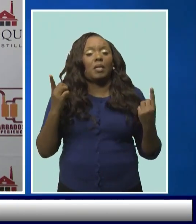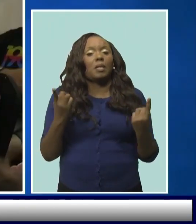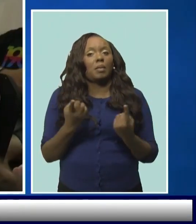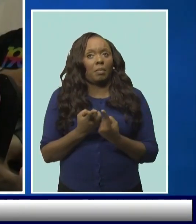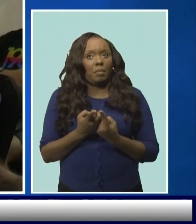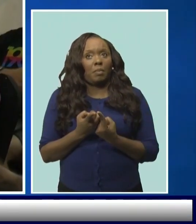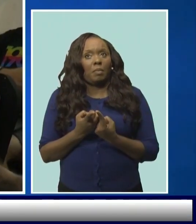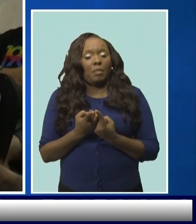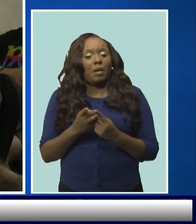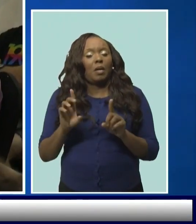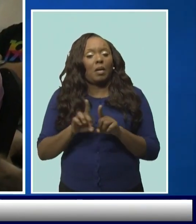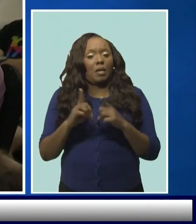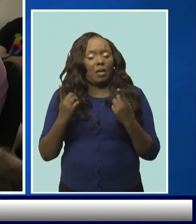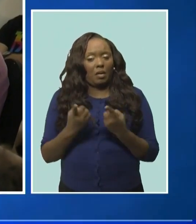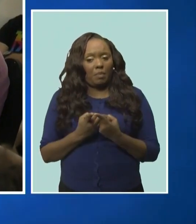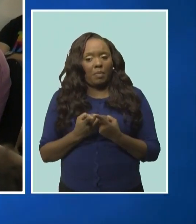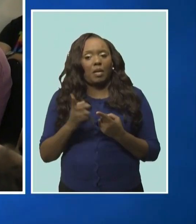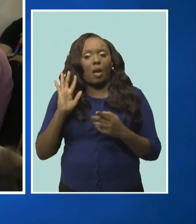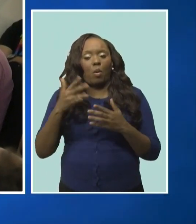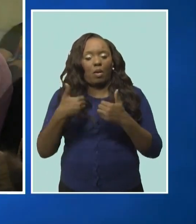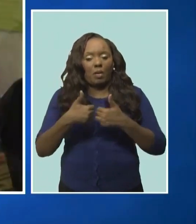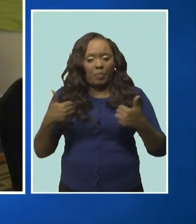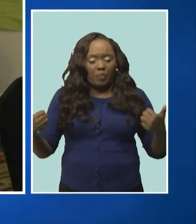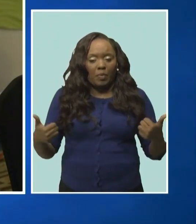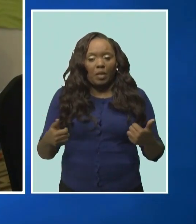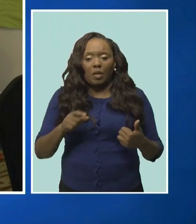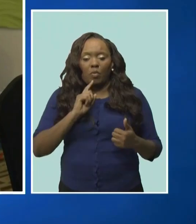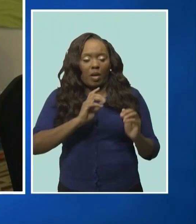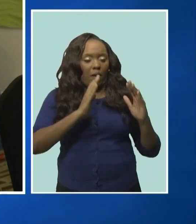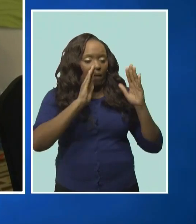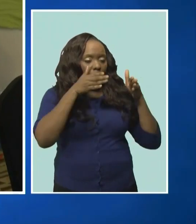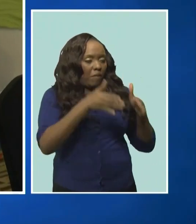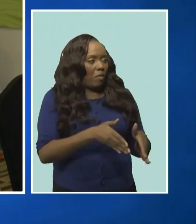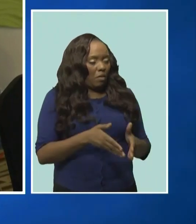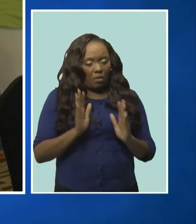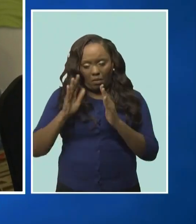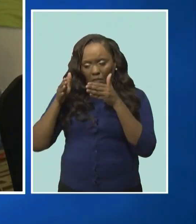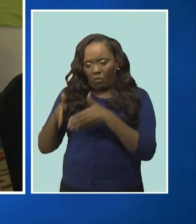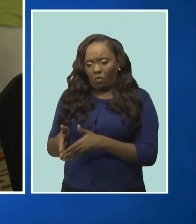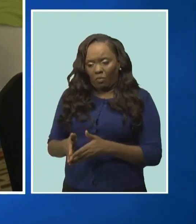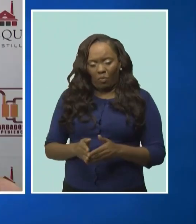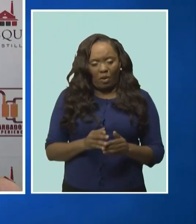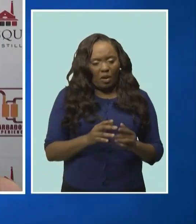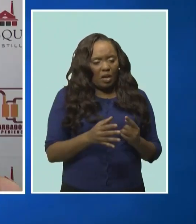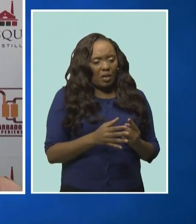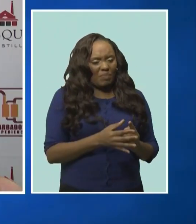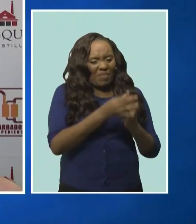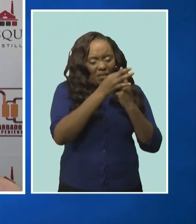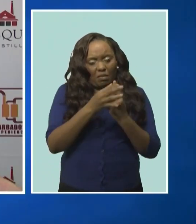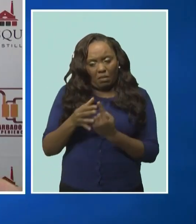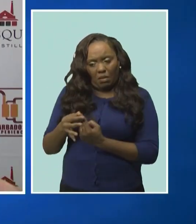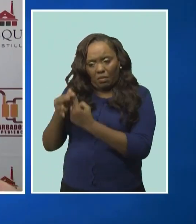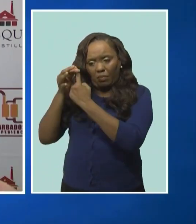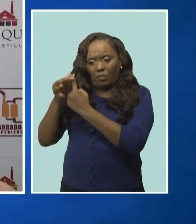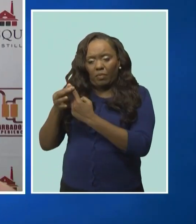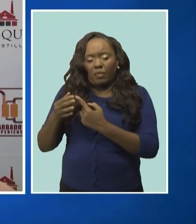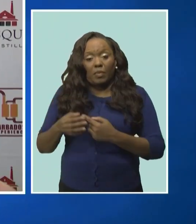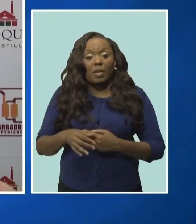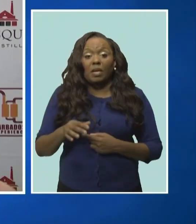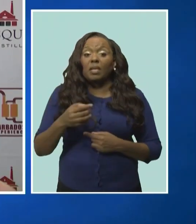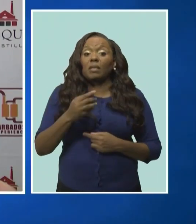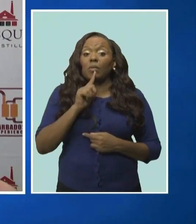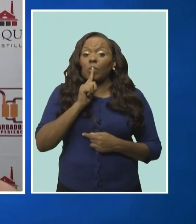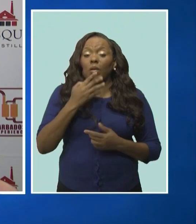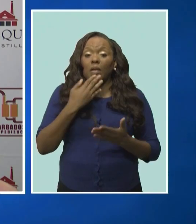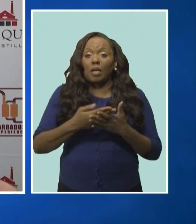is fantastic news because I think in the Caribbean we have just generally not understood the importance